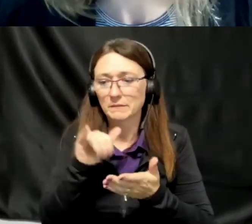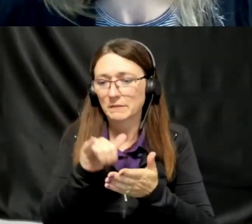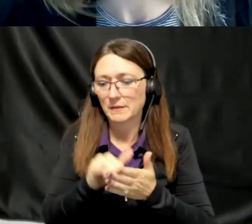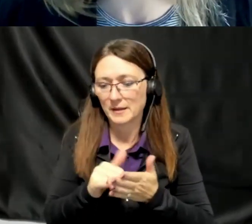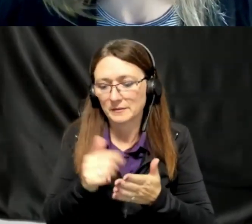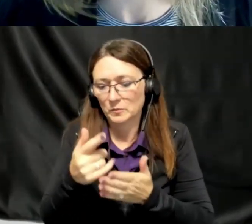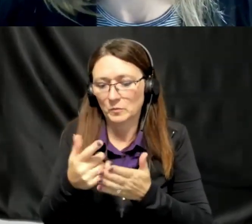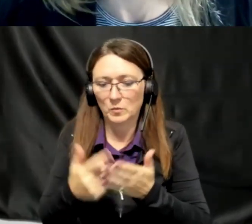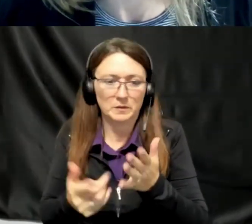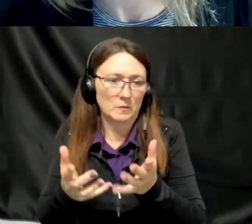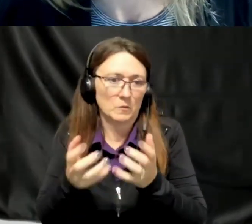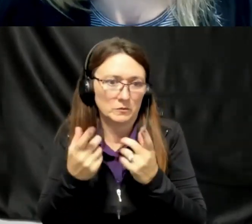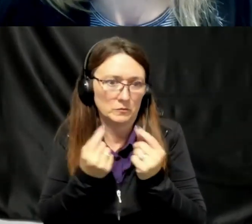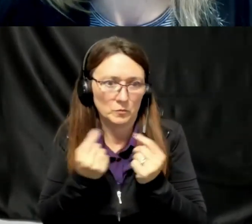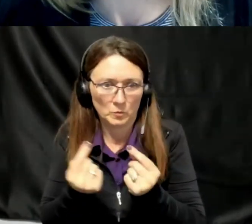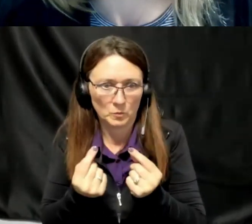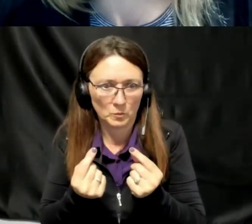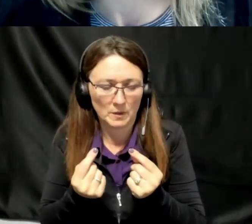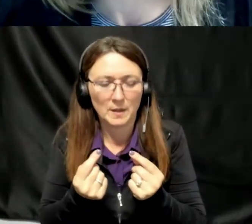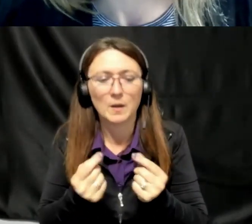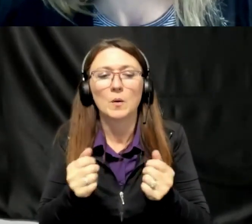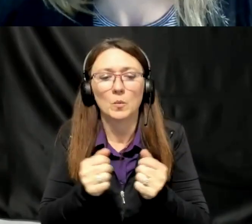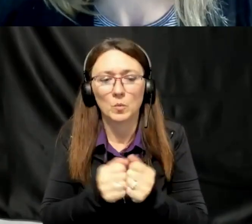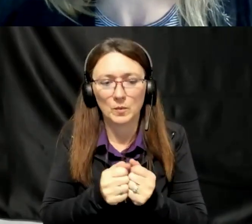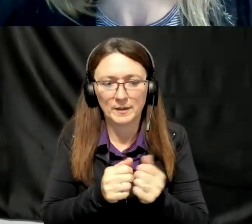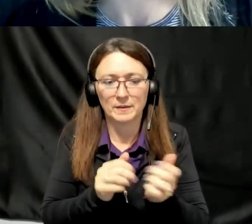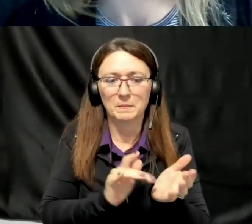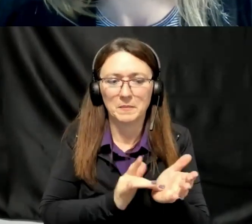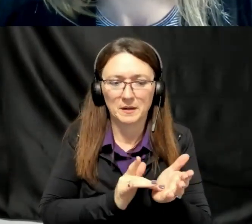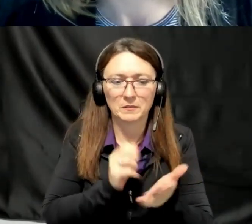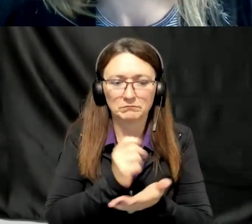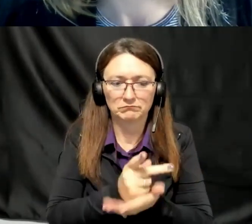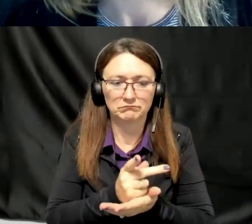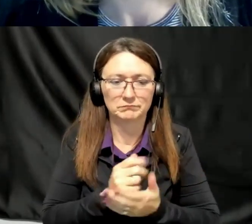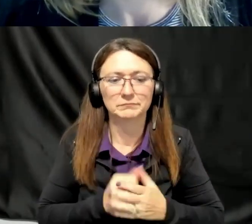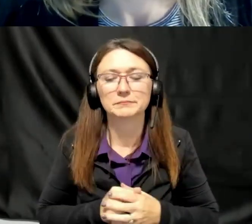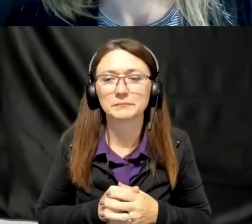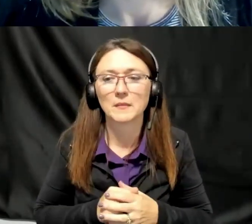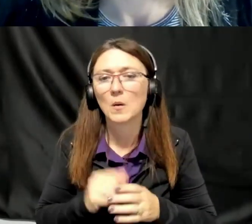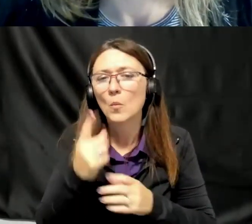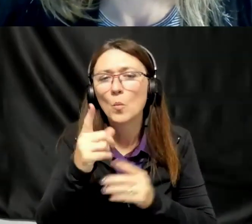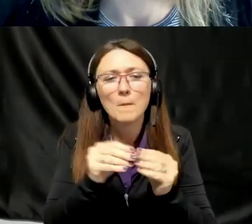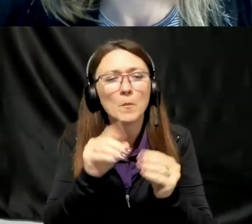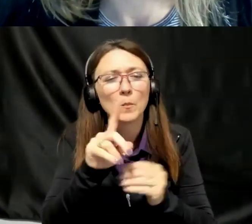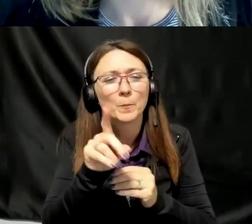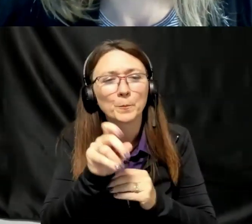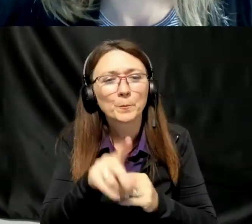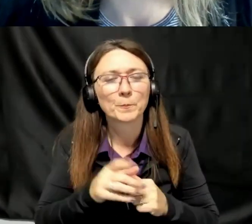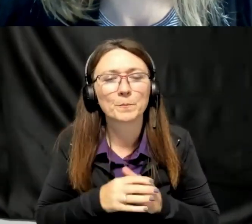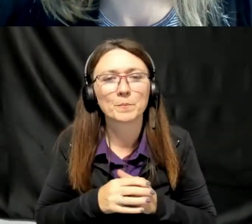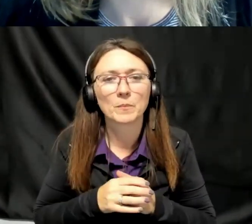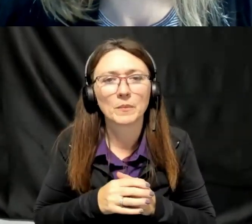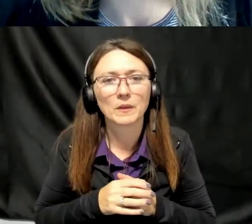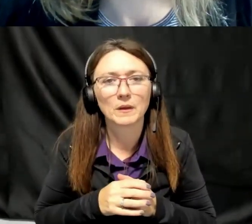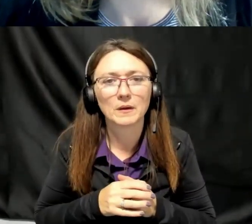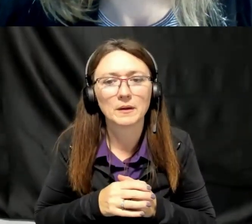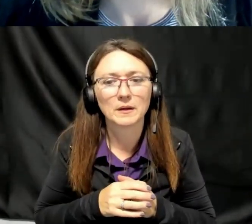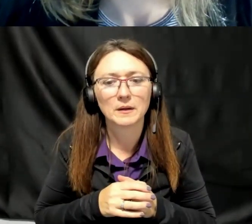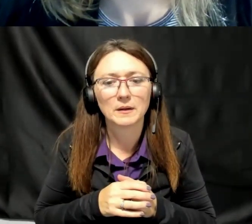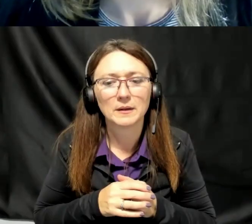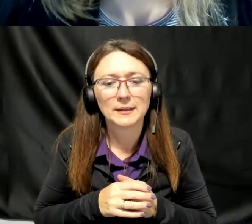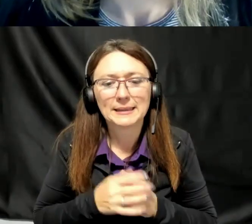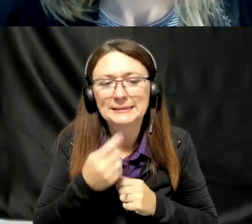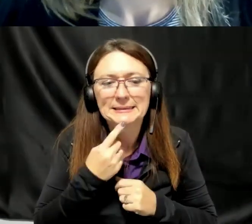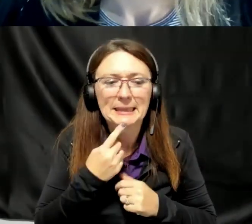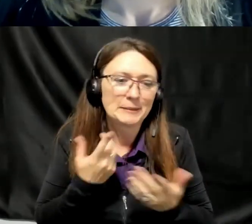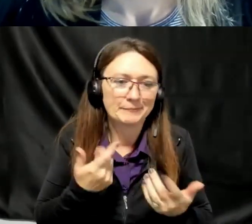route someone wants to go, as long as they have medical clearance. Right. Okay. Just one more question. How long, say if you say, okay, you need